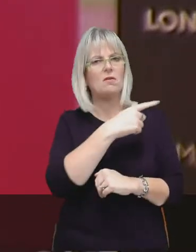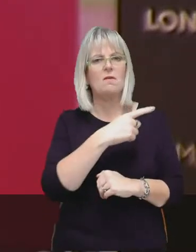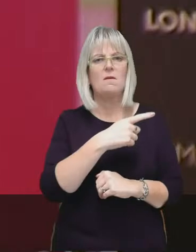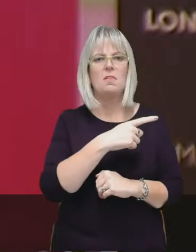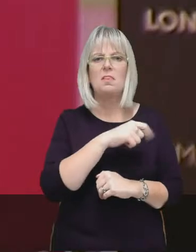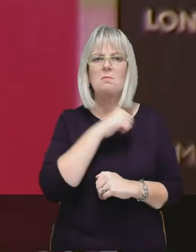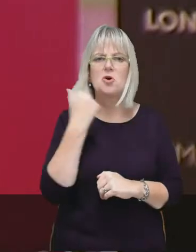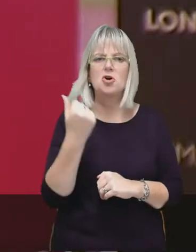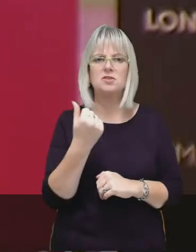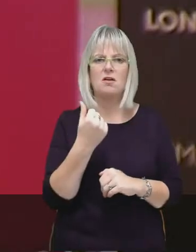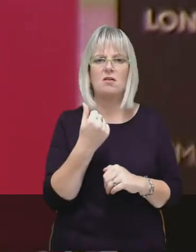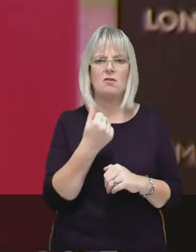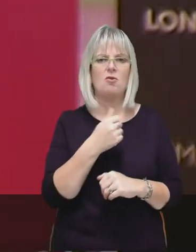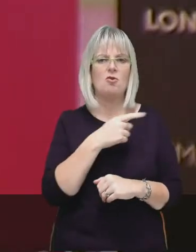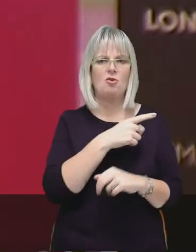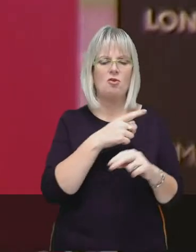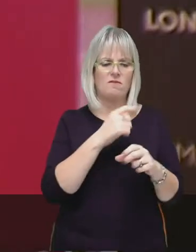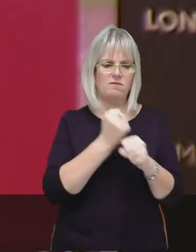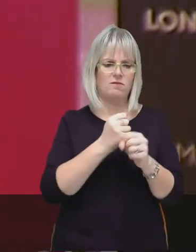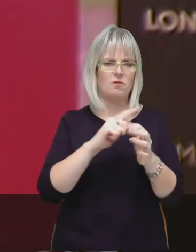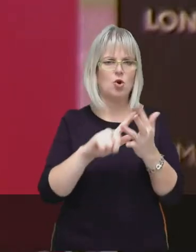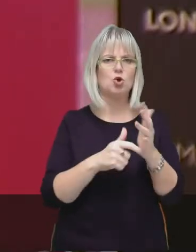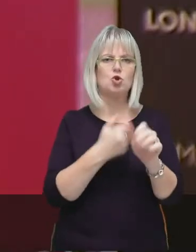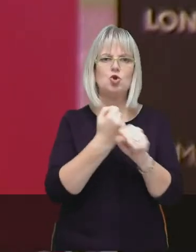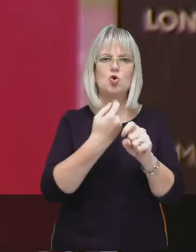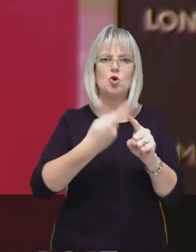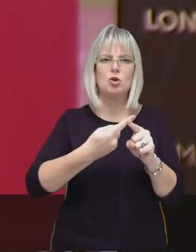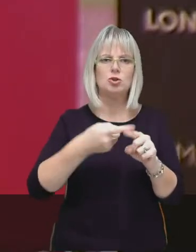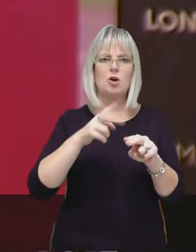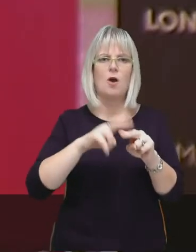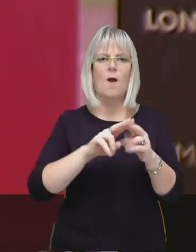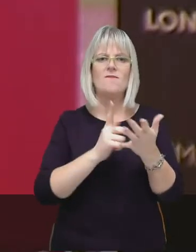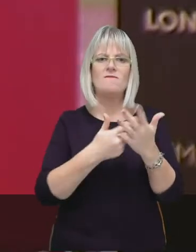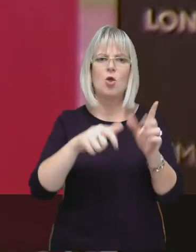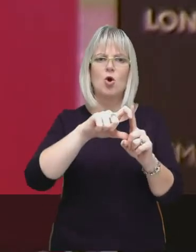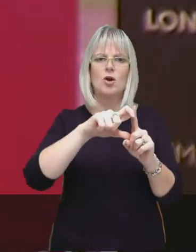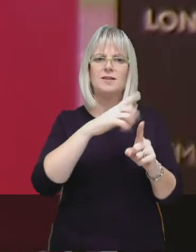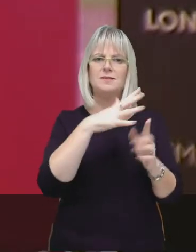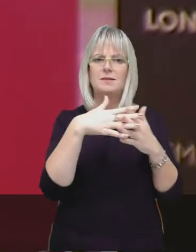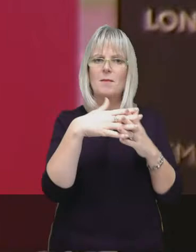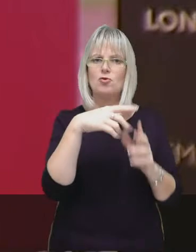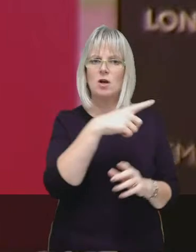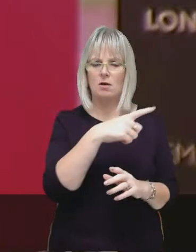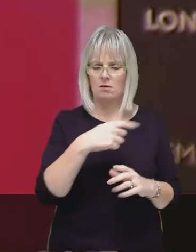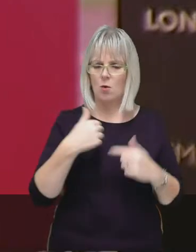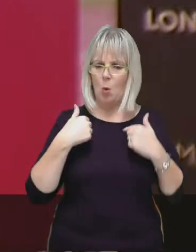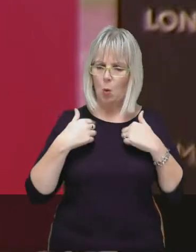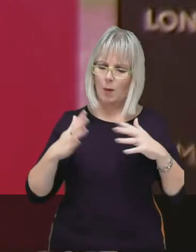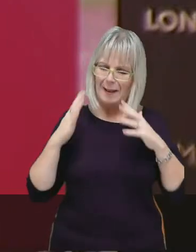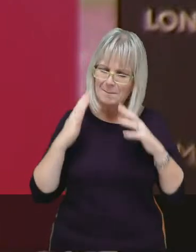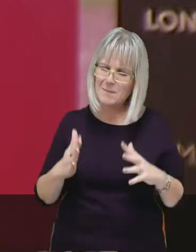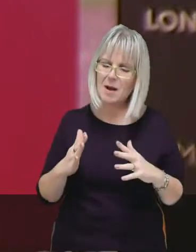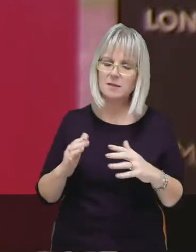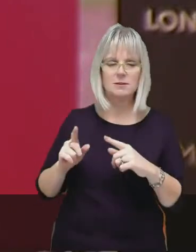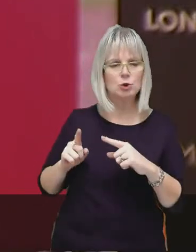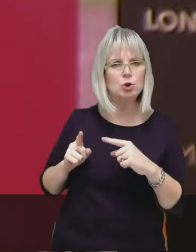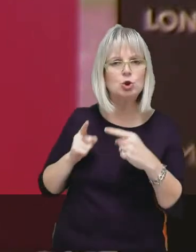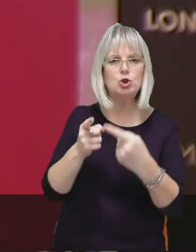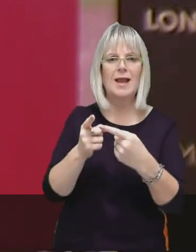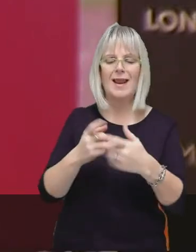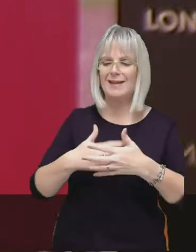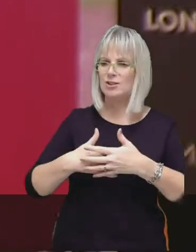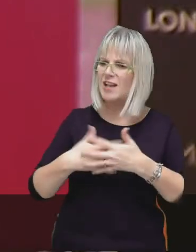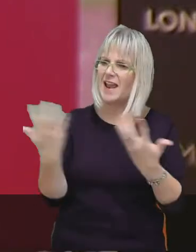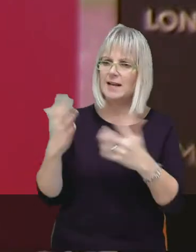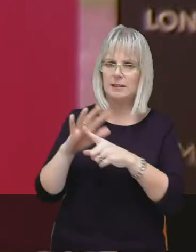and discrimination are challenged and eradicated. And I must say that I'm proud to support